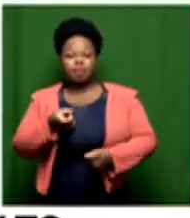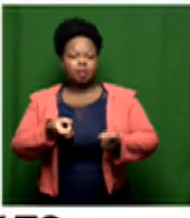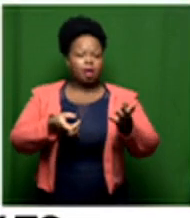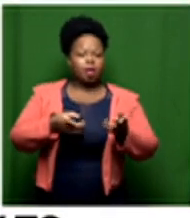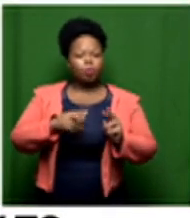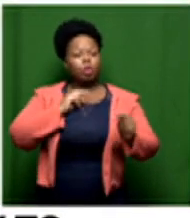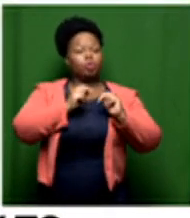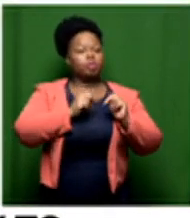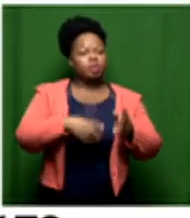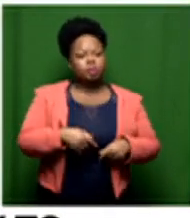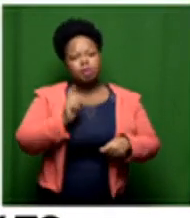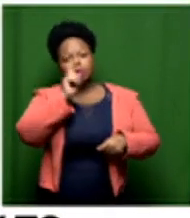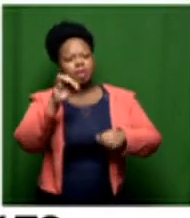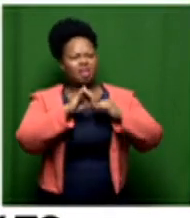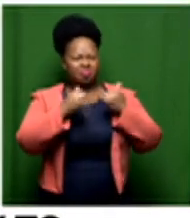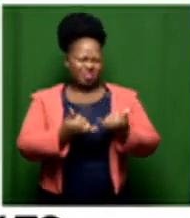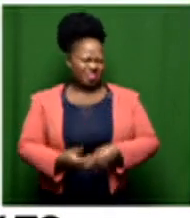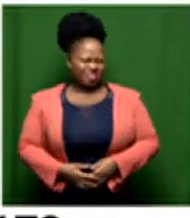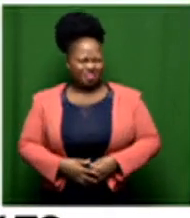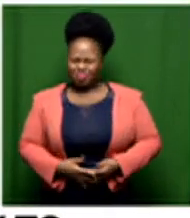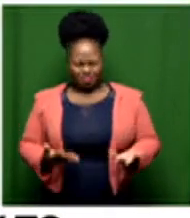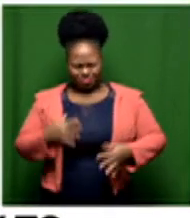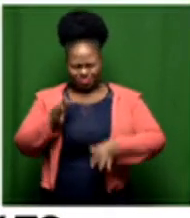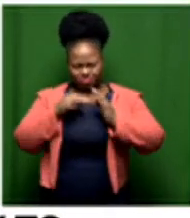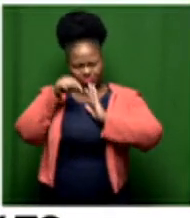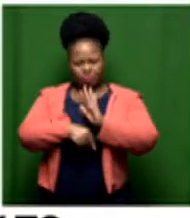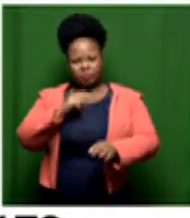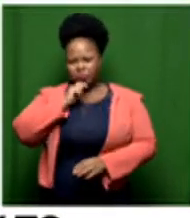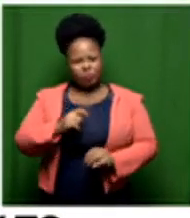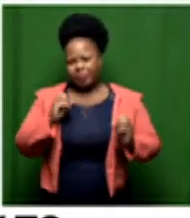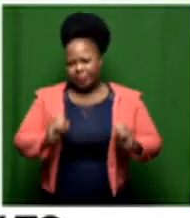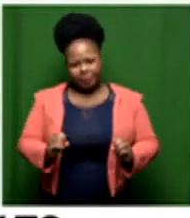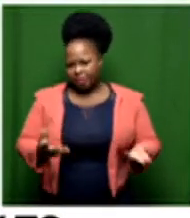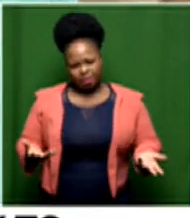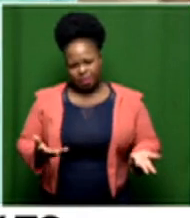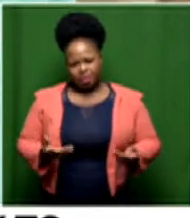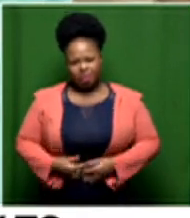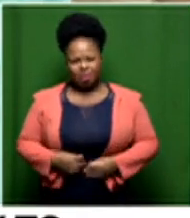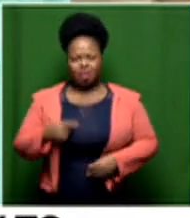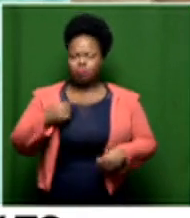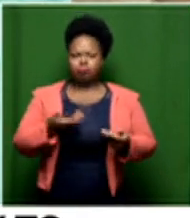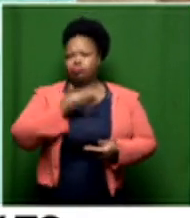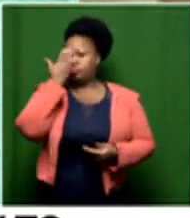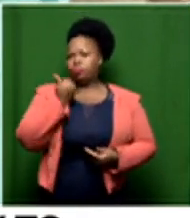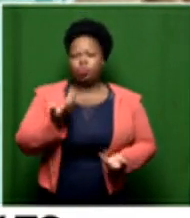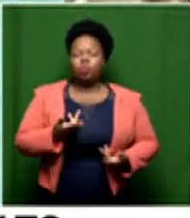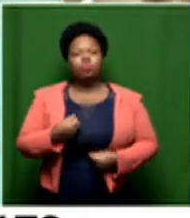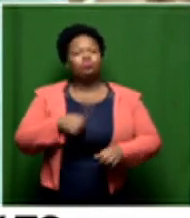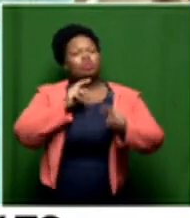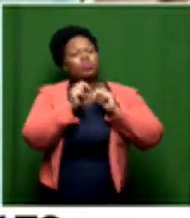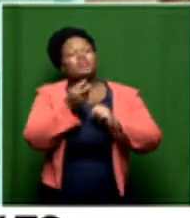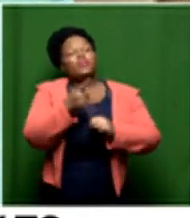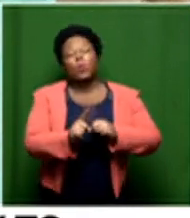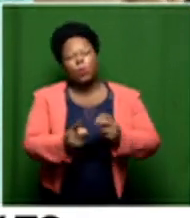are negotiating with some companies. But you don't tell us which companies you're negotiating with. You don't tell us what you're negotiating